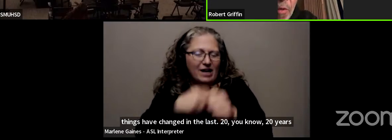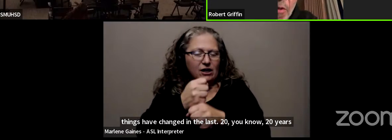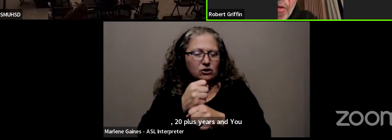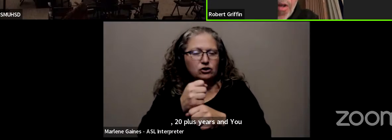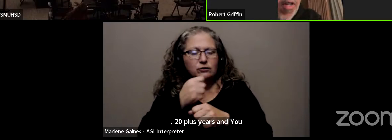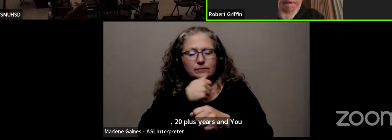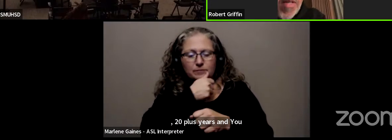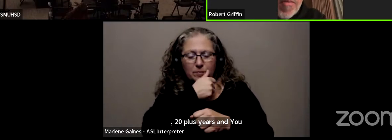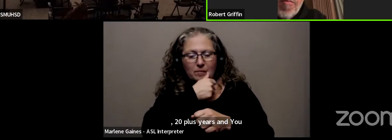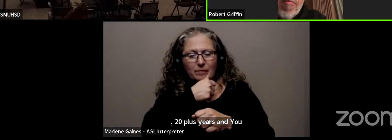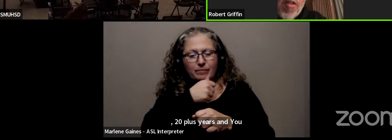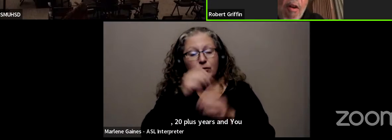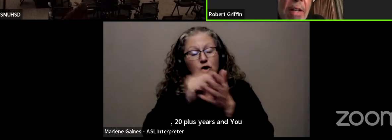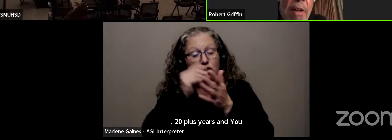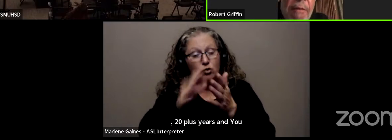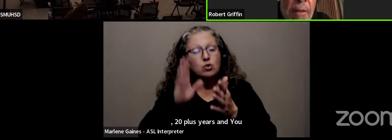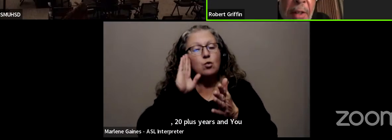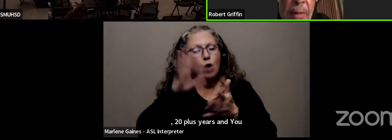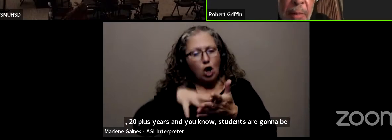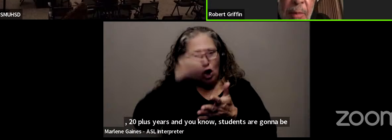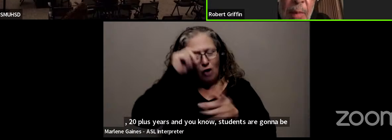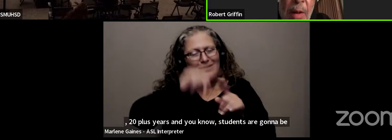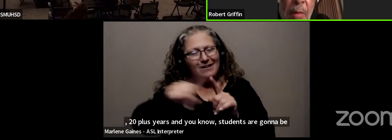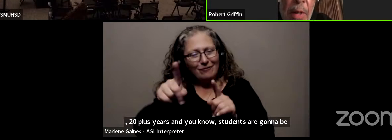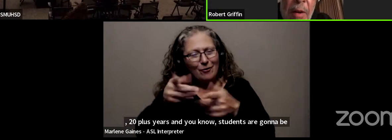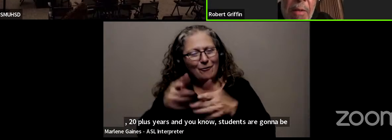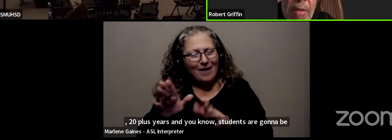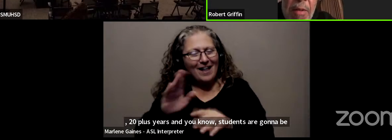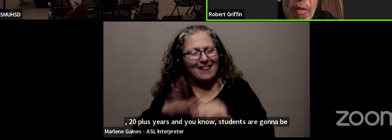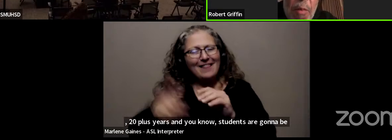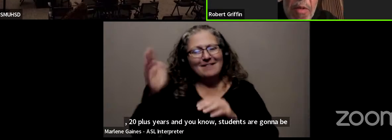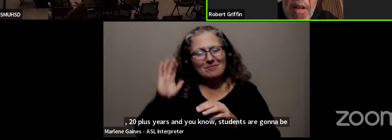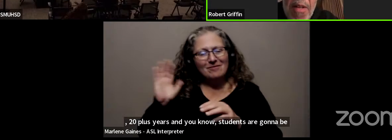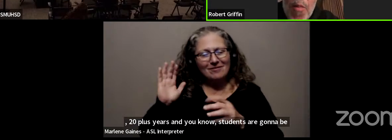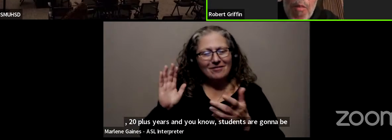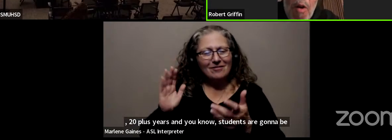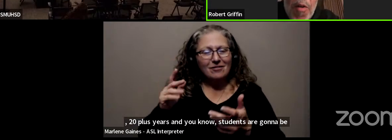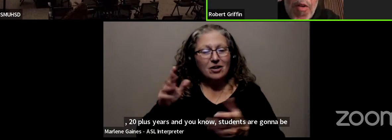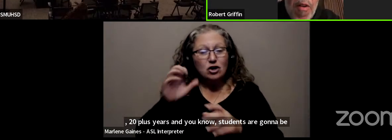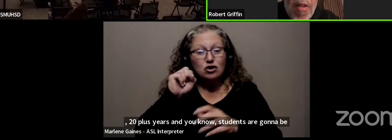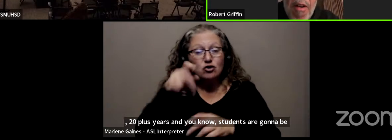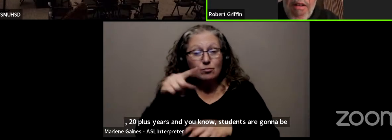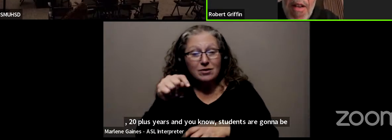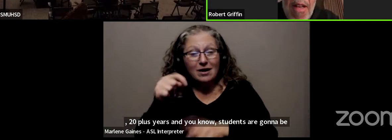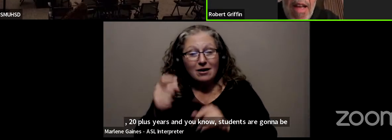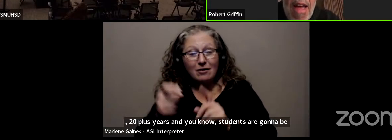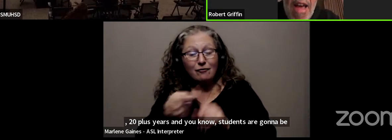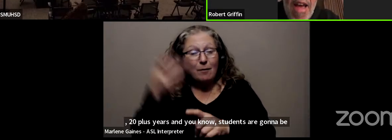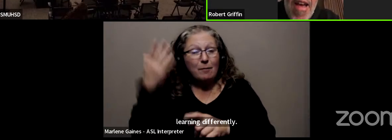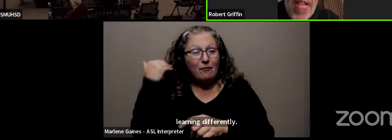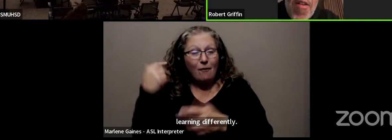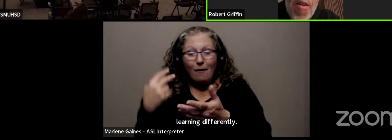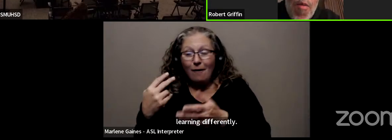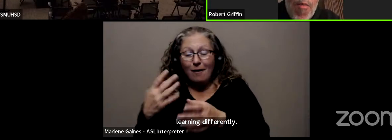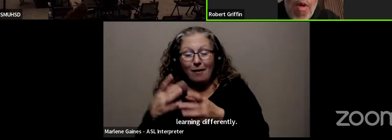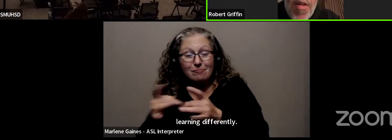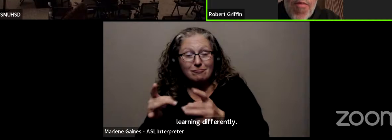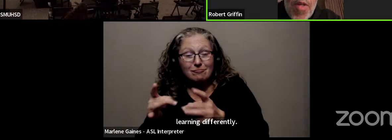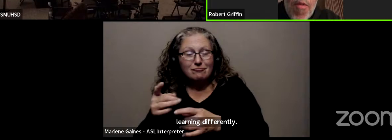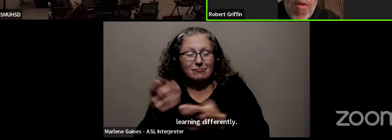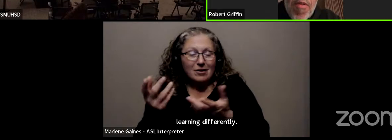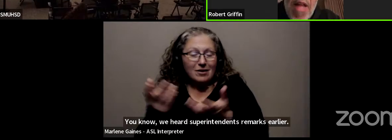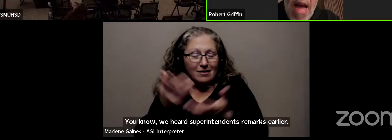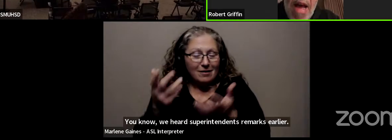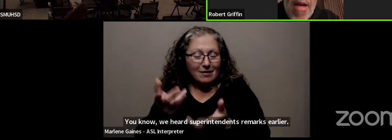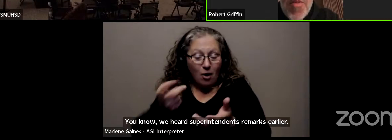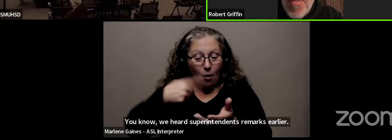know, students are going to be learning differently. You know, we heard the superintendent's remarks earlier, and, you know, at one point